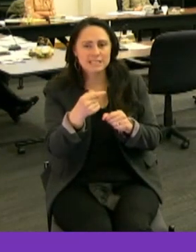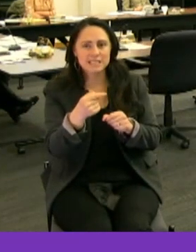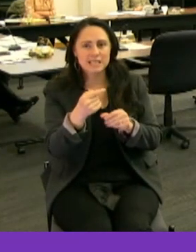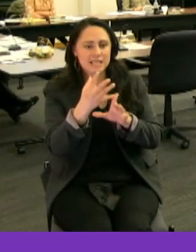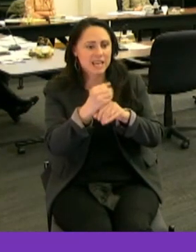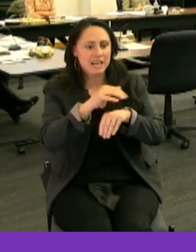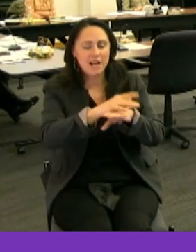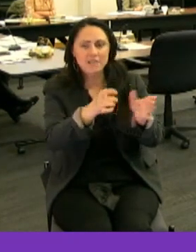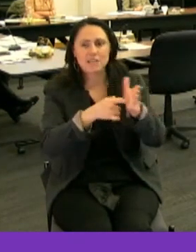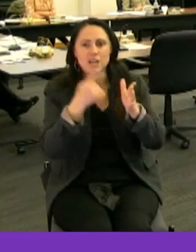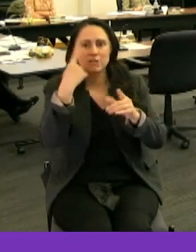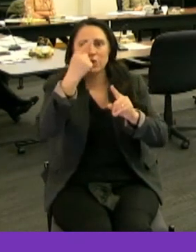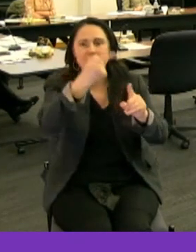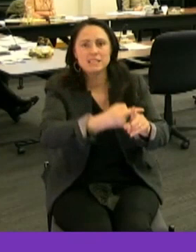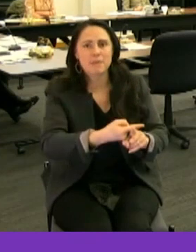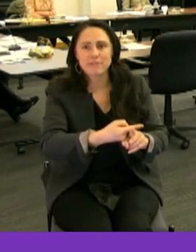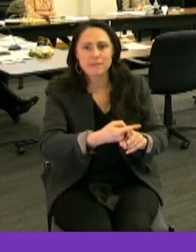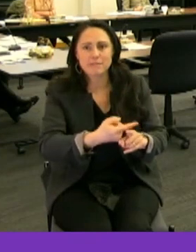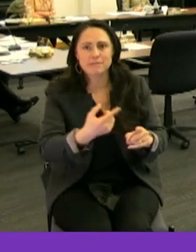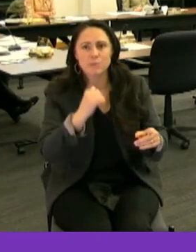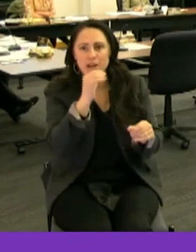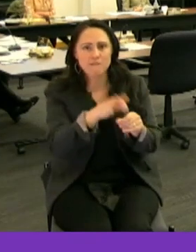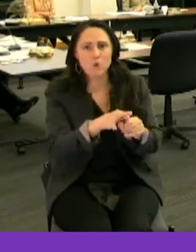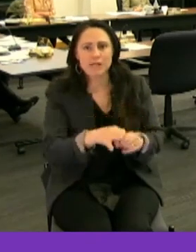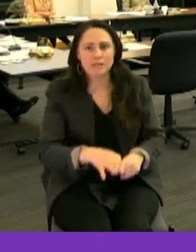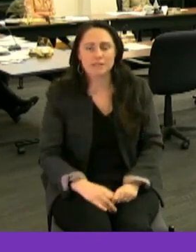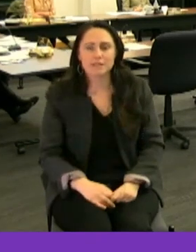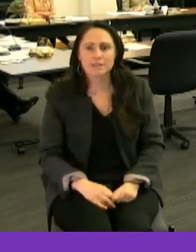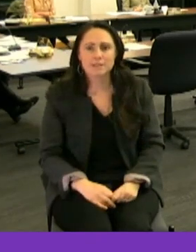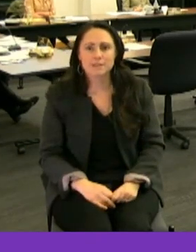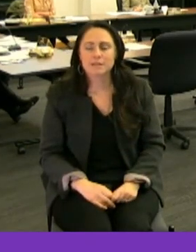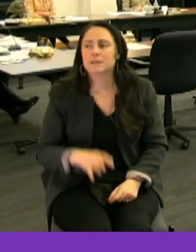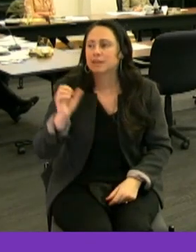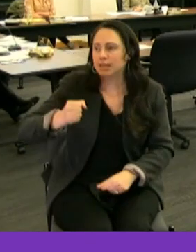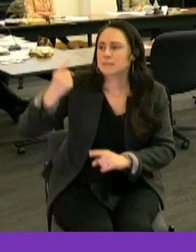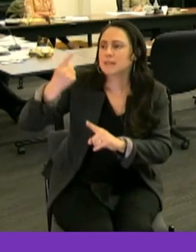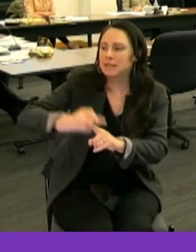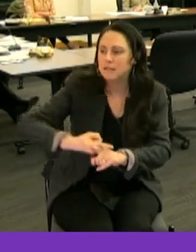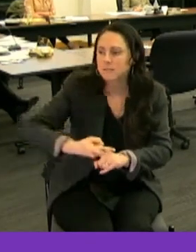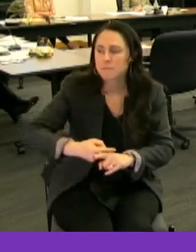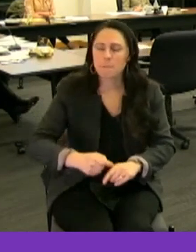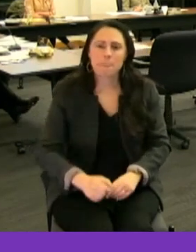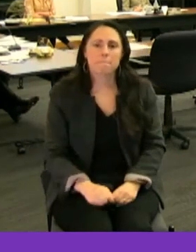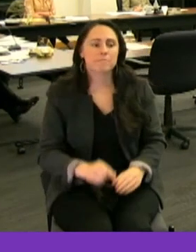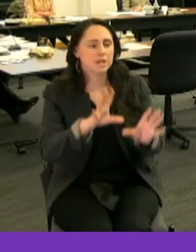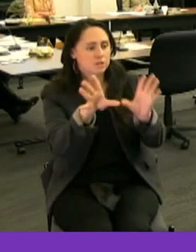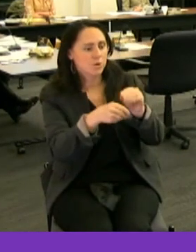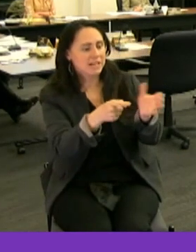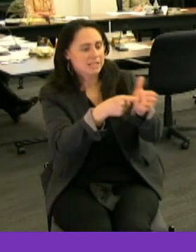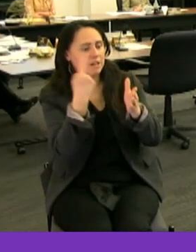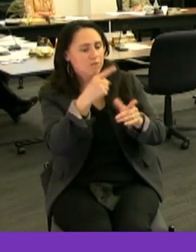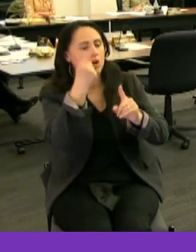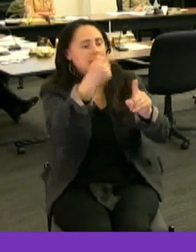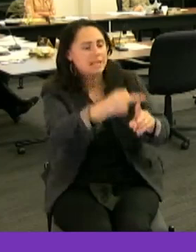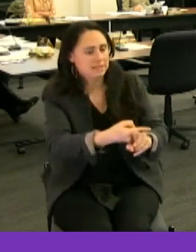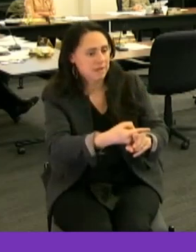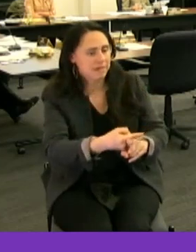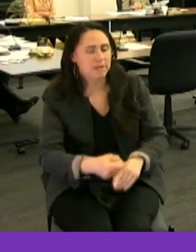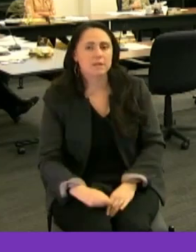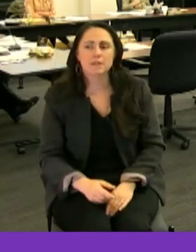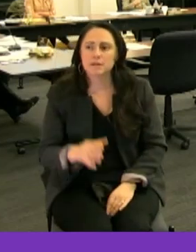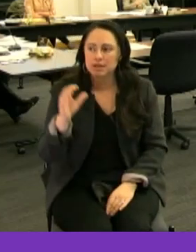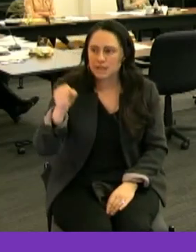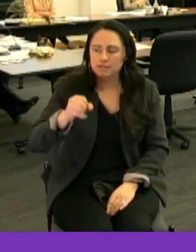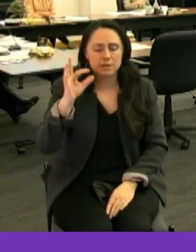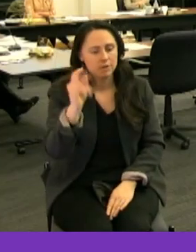the agenda for next month. Next month. So add it to the agenda for next month. Yes.